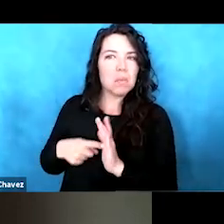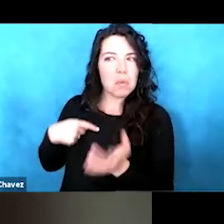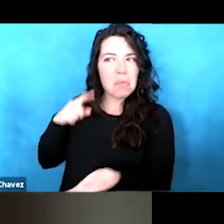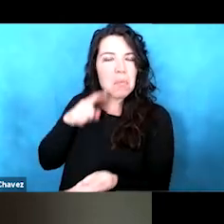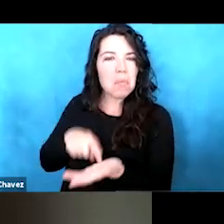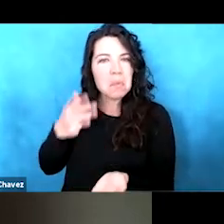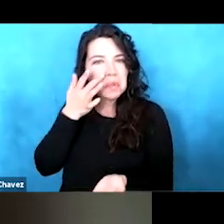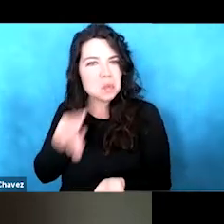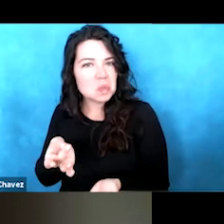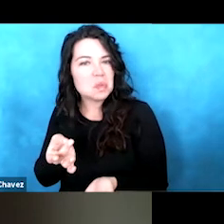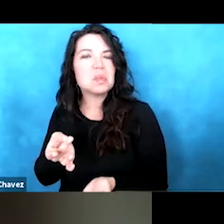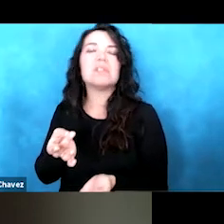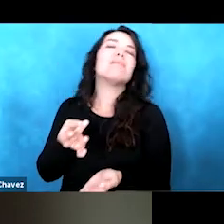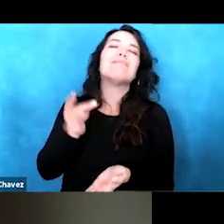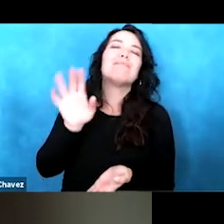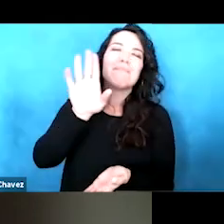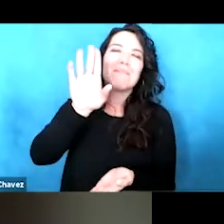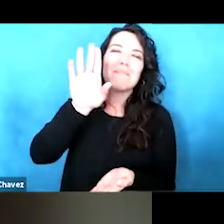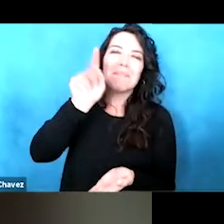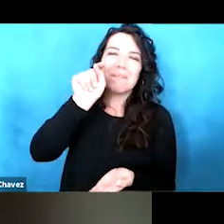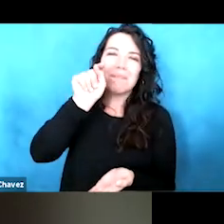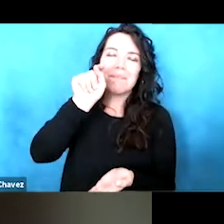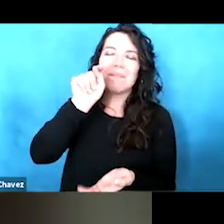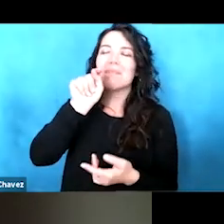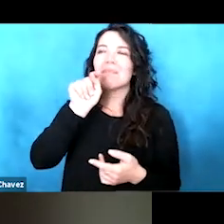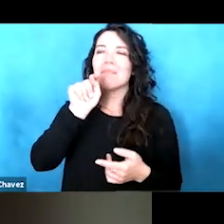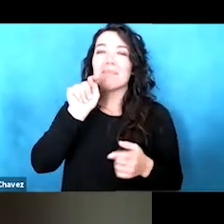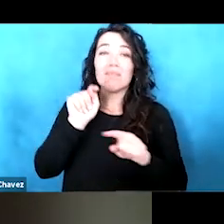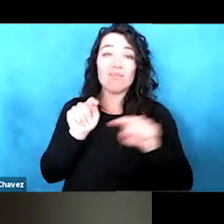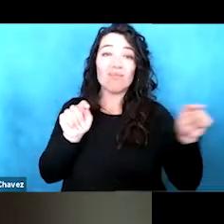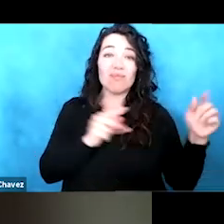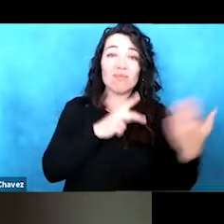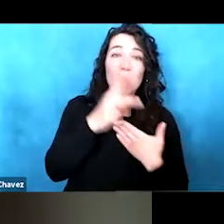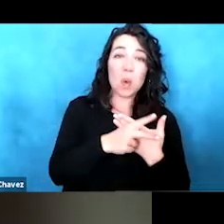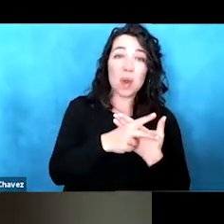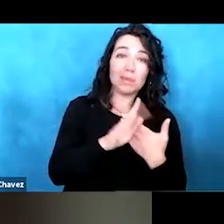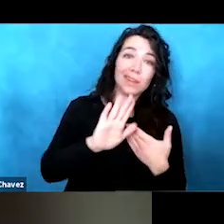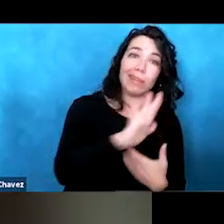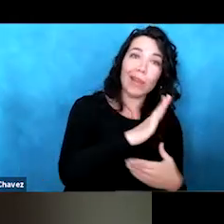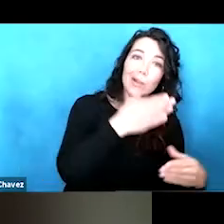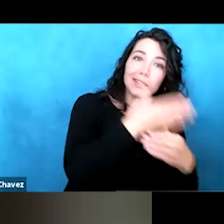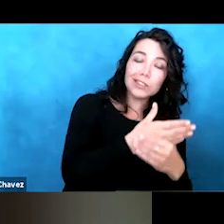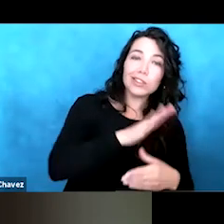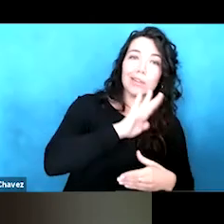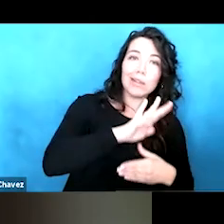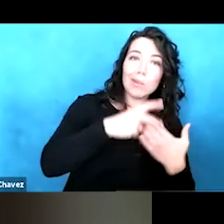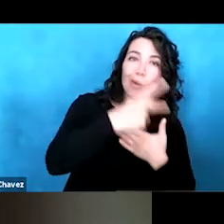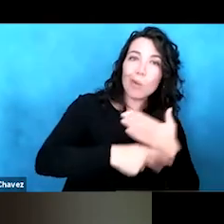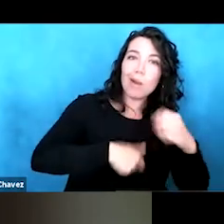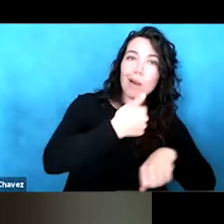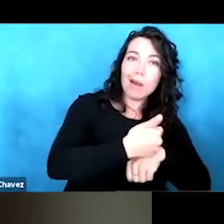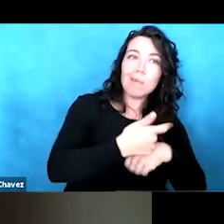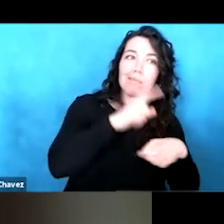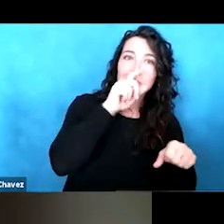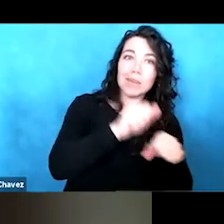most programs were not looking at or evaluating how their interventions were responding to the